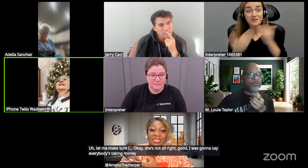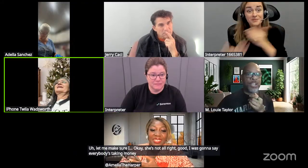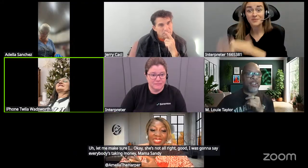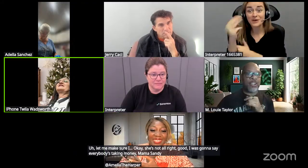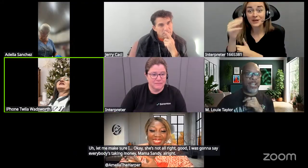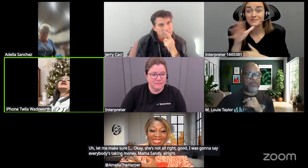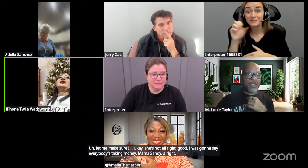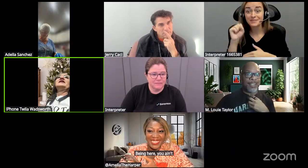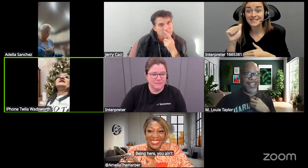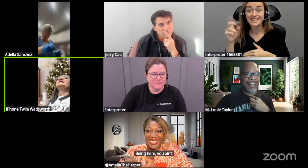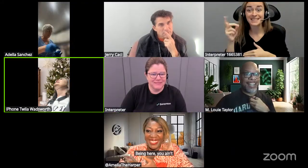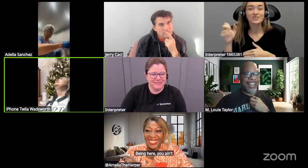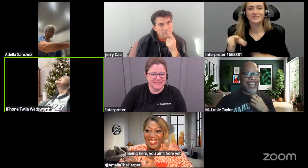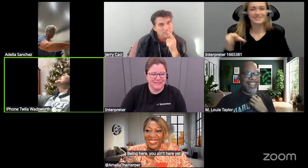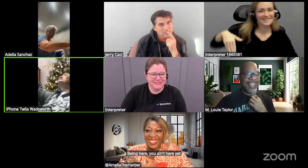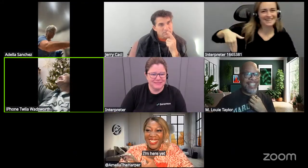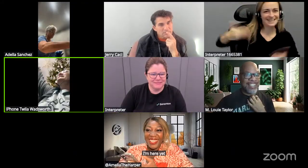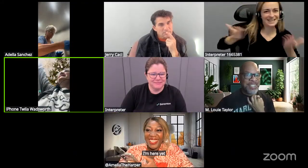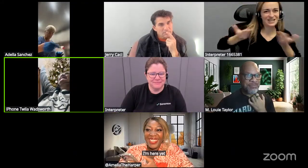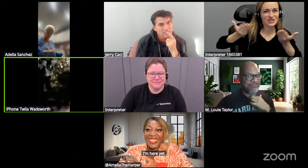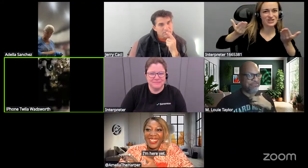She ain't here She yet. ain't here yet.